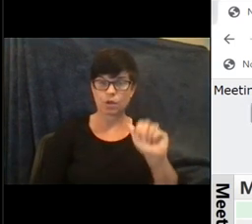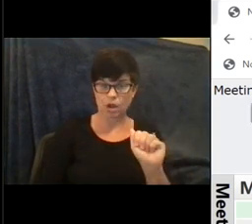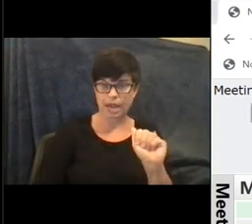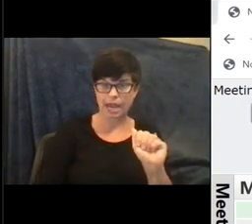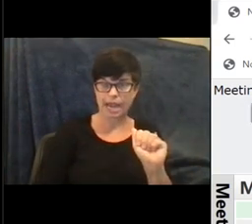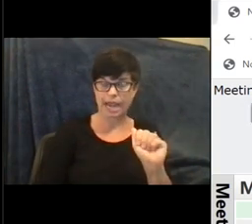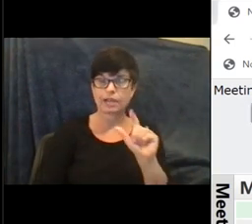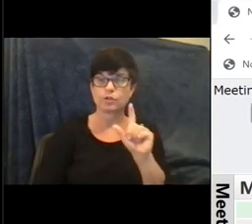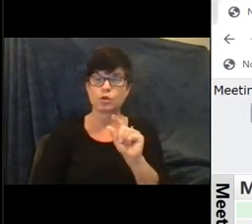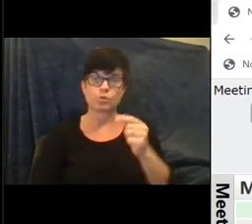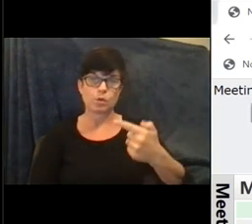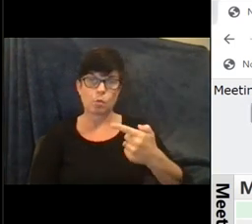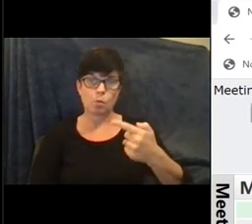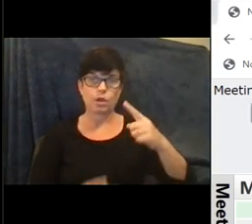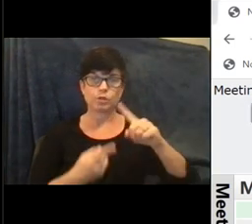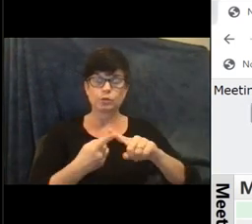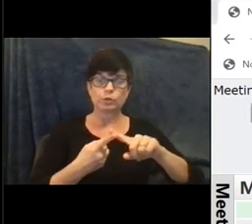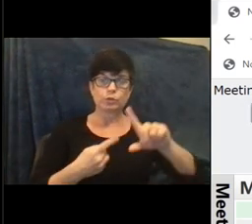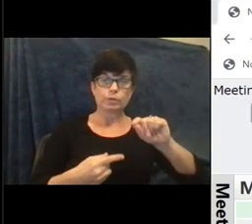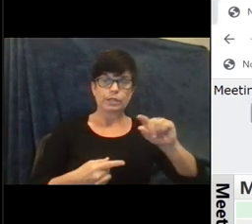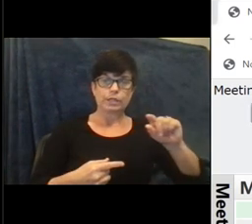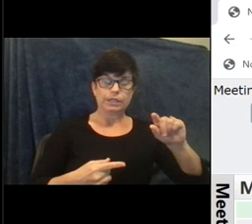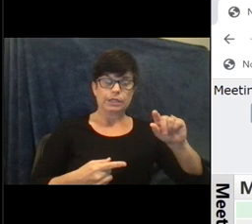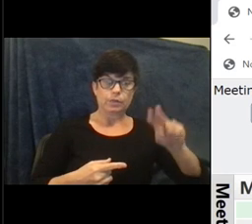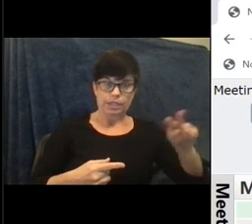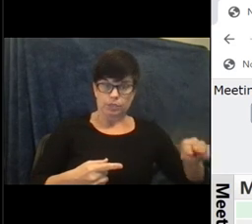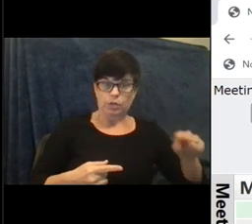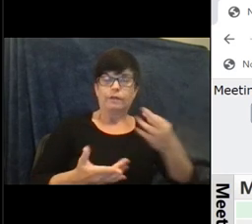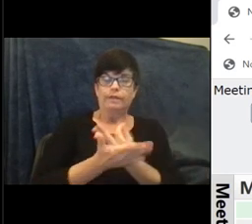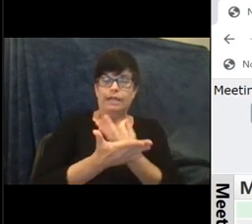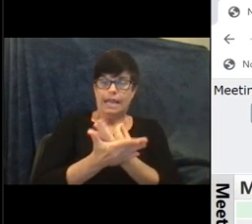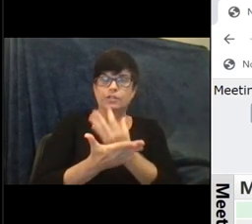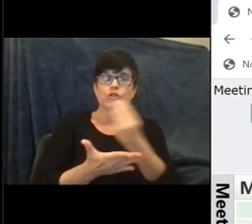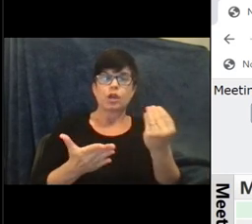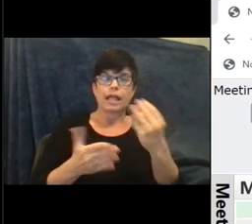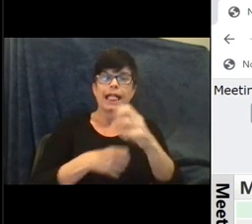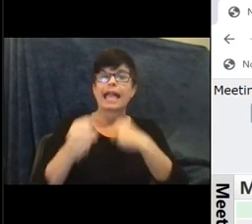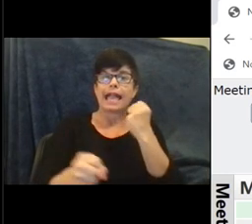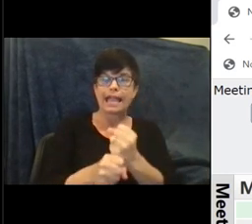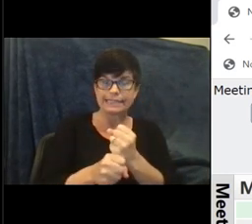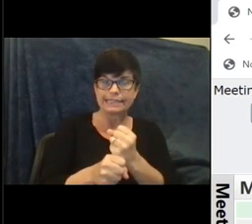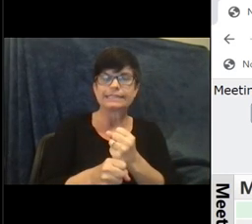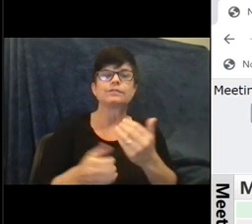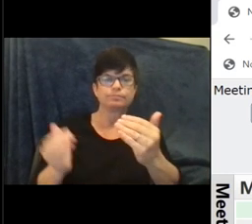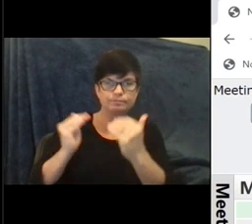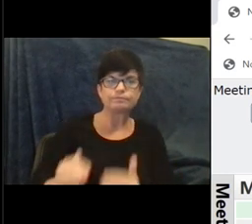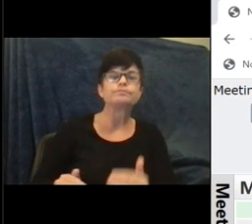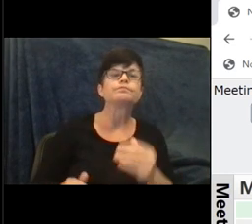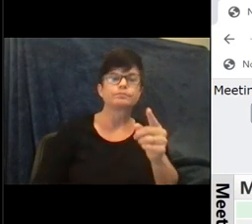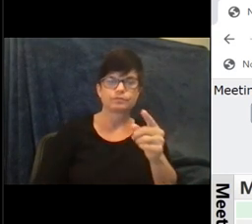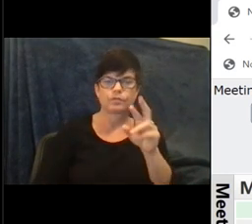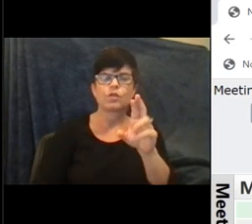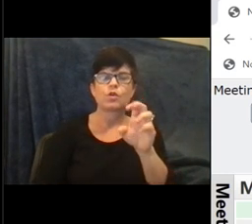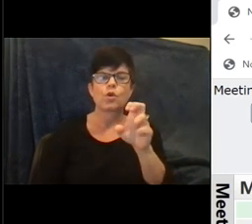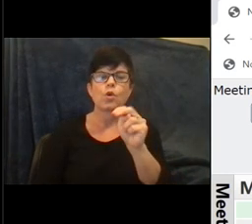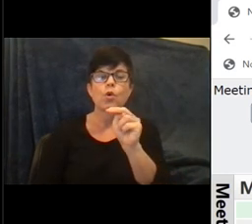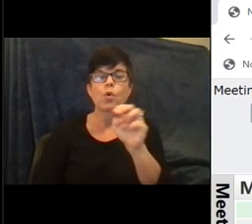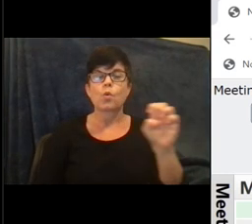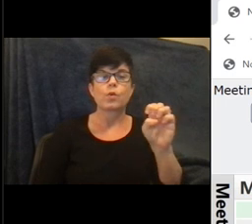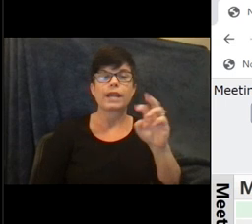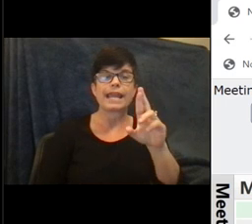2021 through 2022 fiscal, financial and annual report. Good evening, Board. Renee Rosario, social media and communications specialist